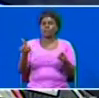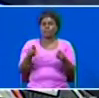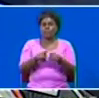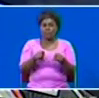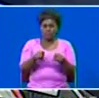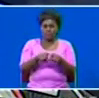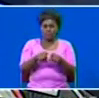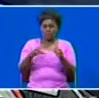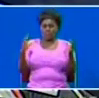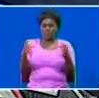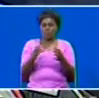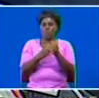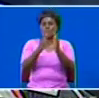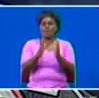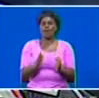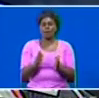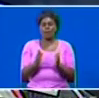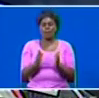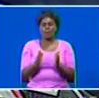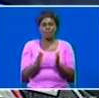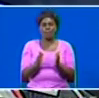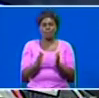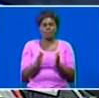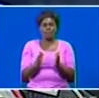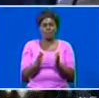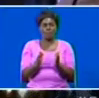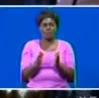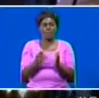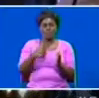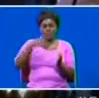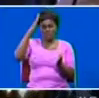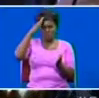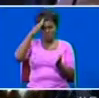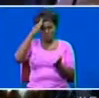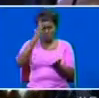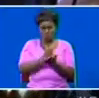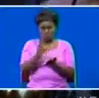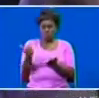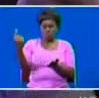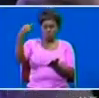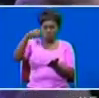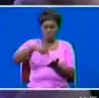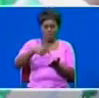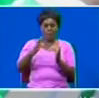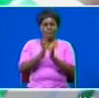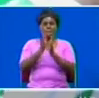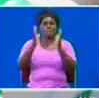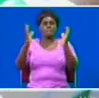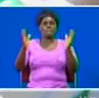Robert Elston, and club legend Leon Osman. And I'm sure your coming will broaden